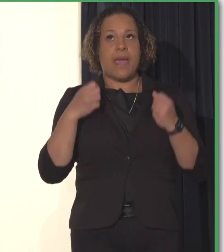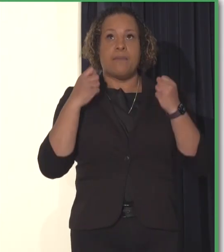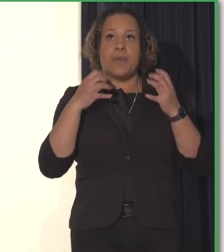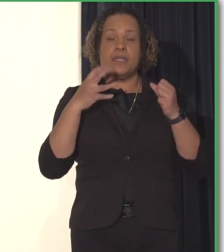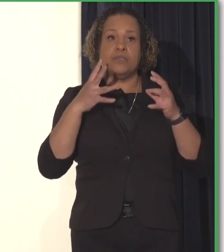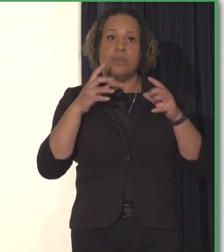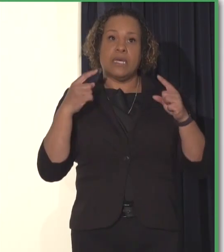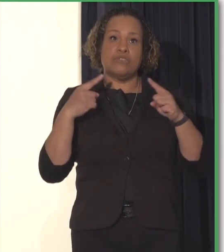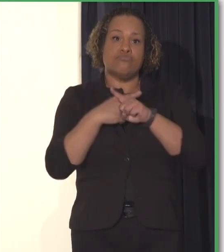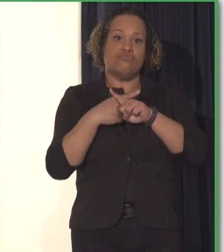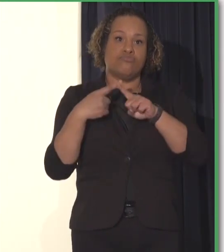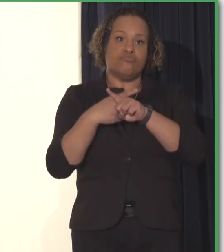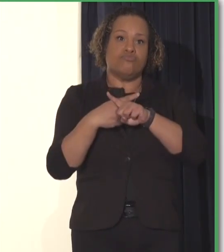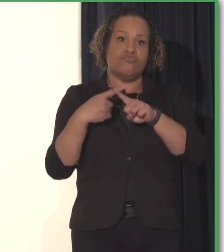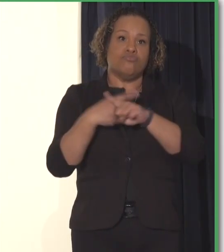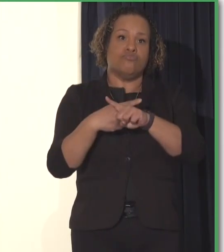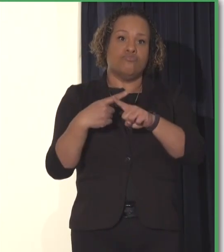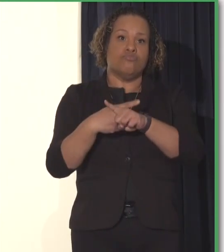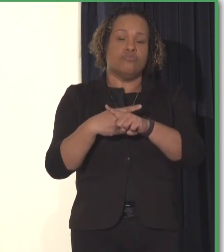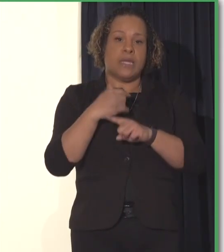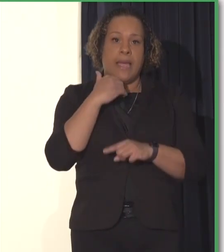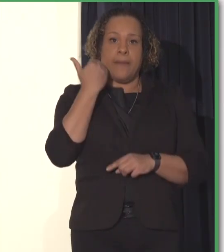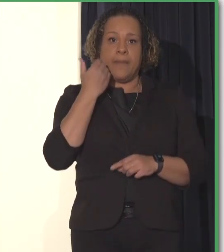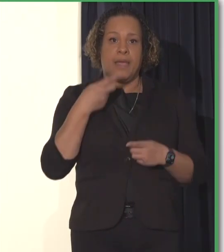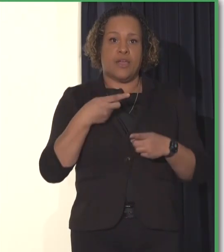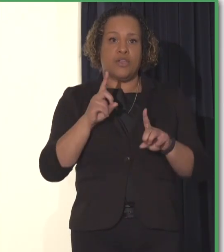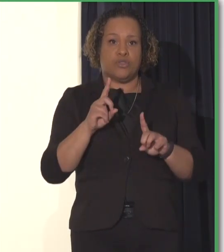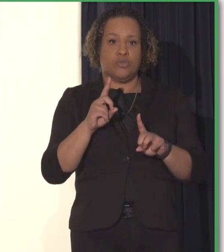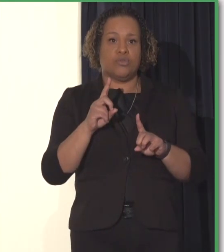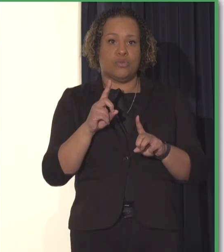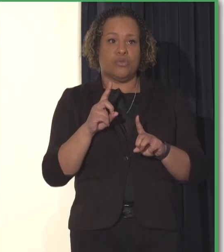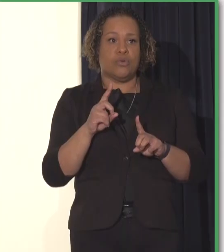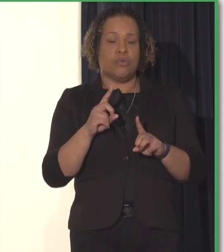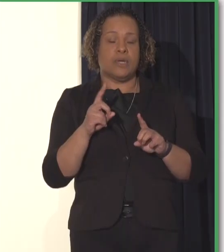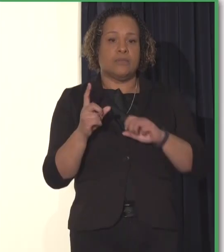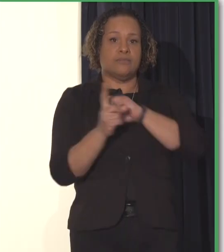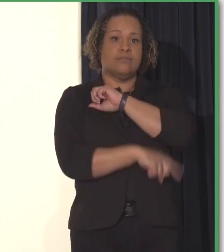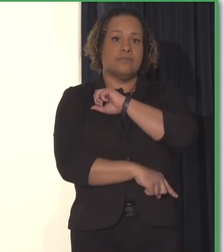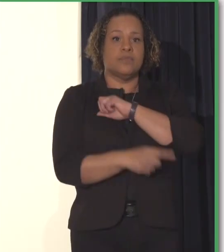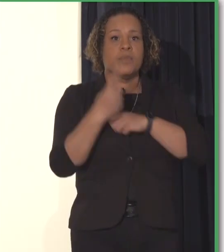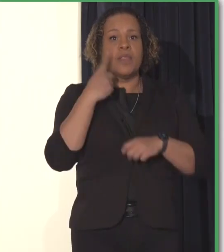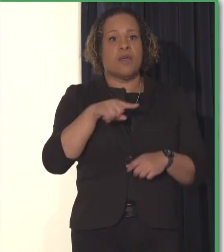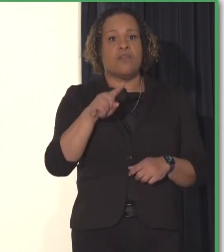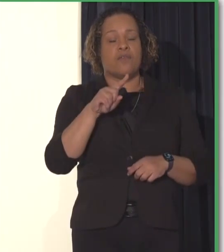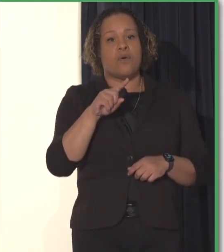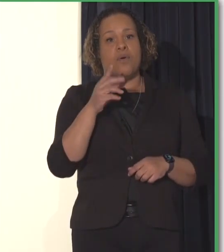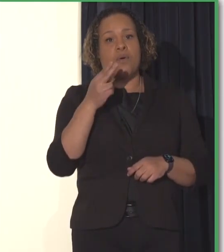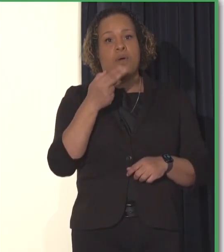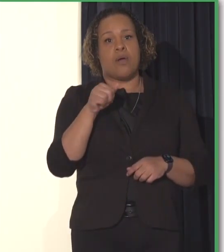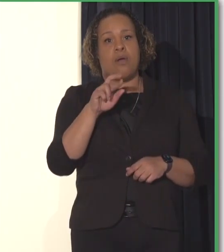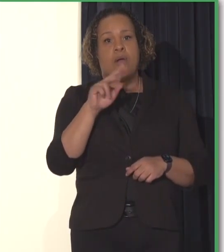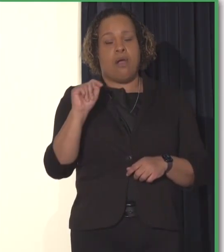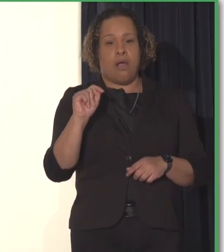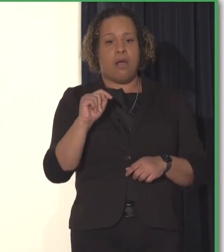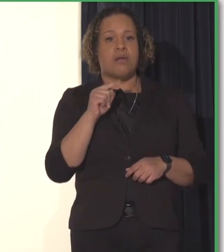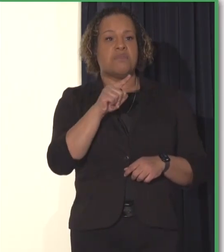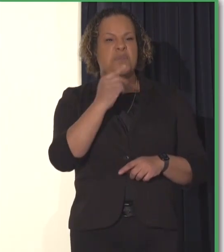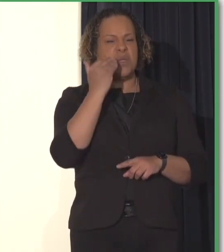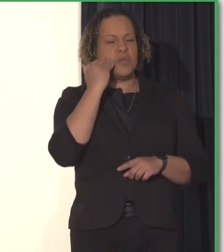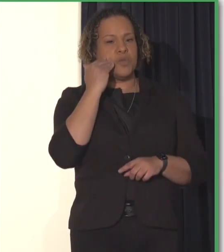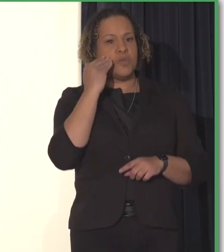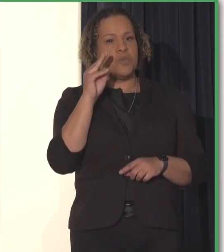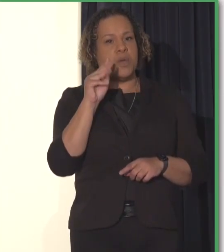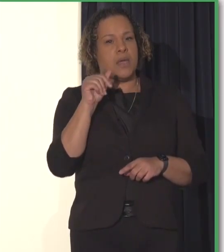the federal corruption trial and conviction of Chief William Hart. Mayor Young knew Commander Knox had the